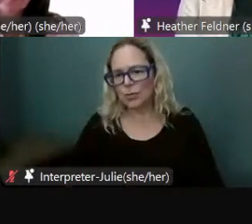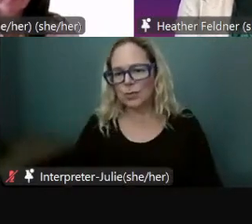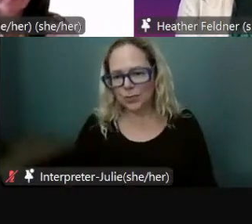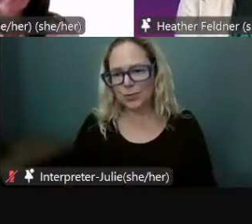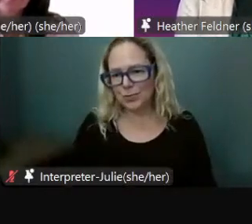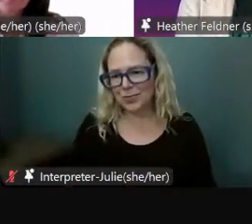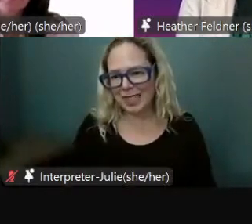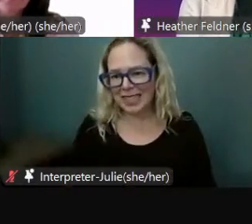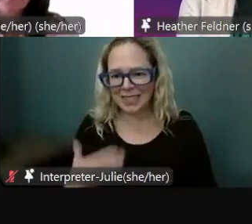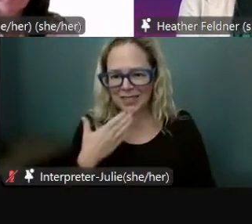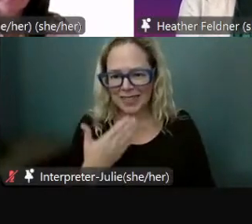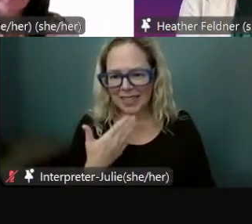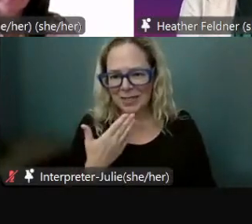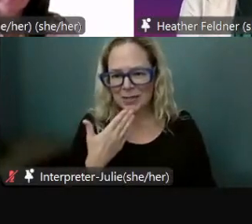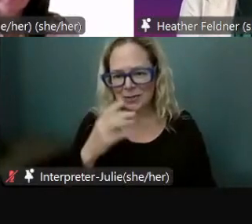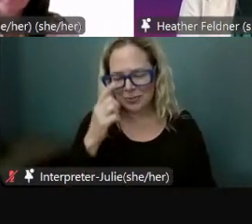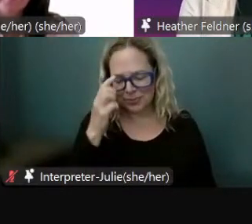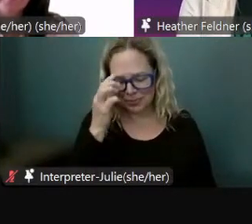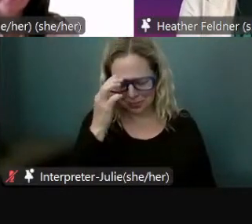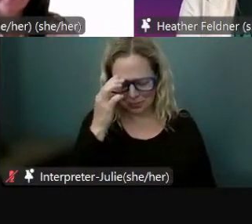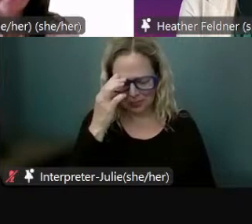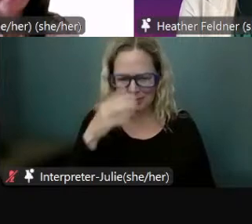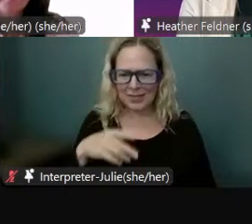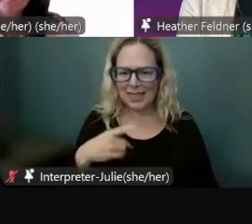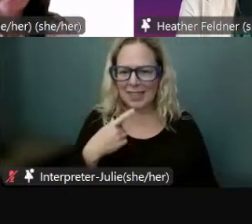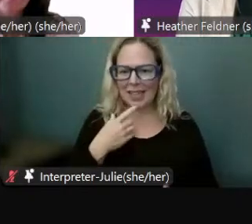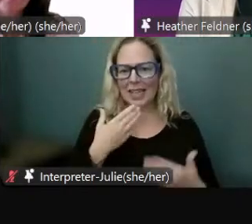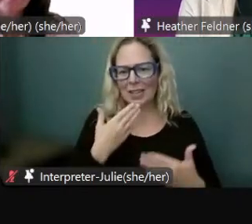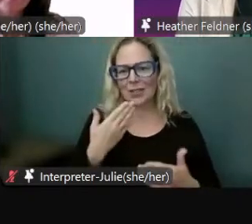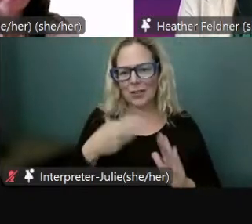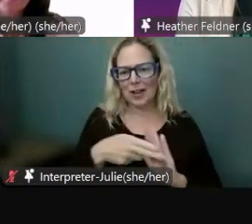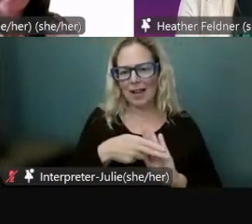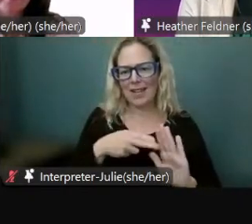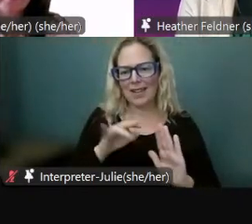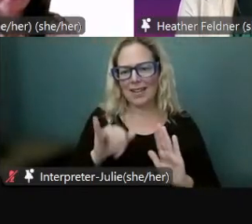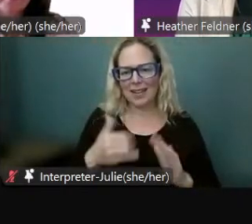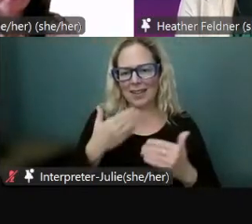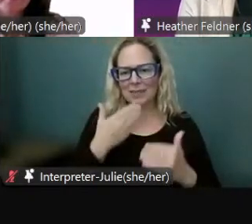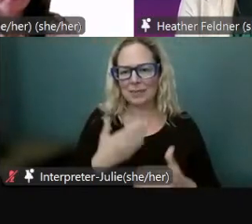thanks for letting me talk about that and highlight that one more time.